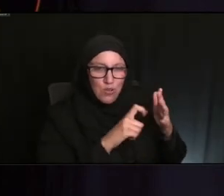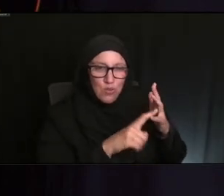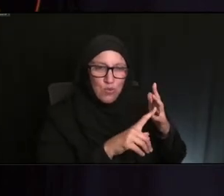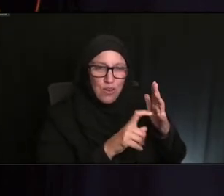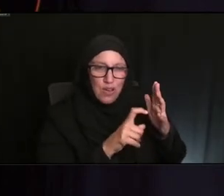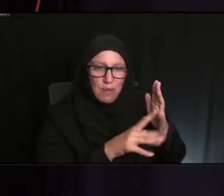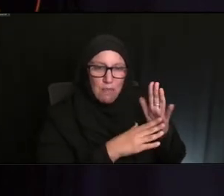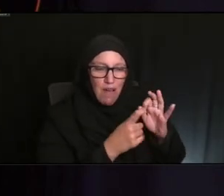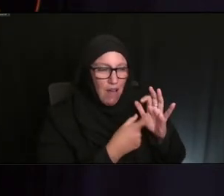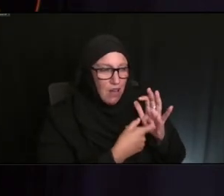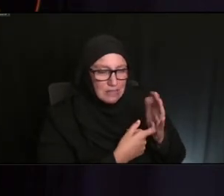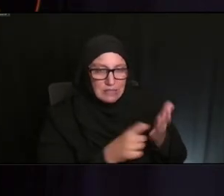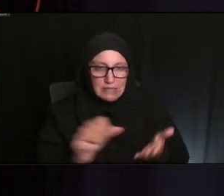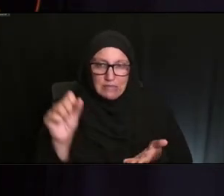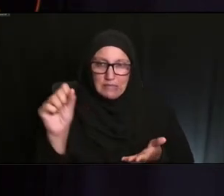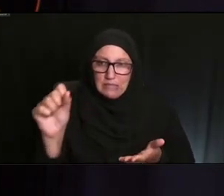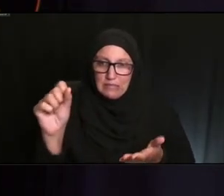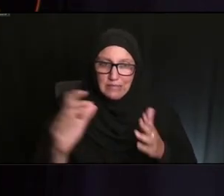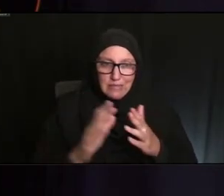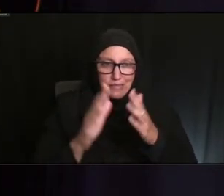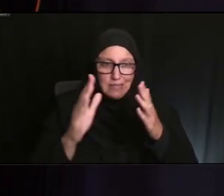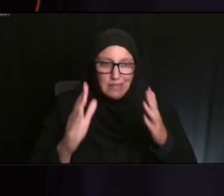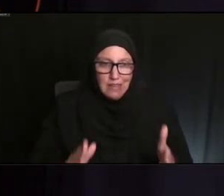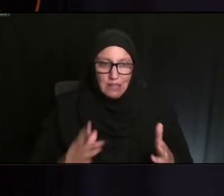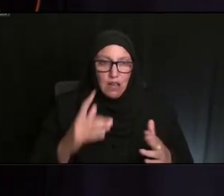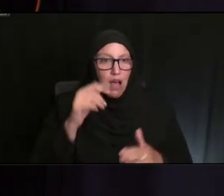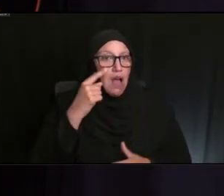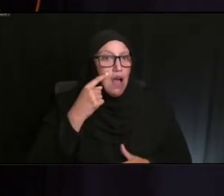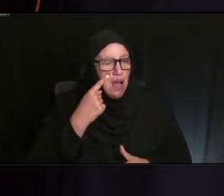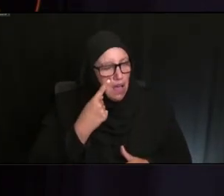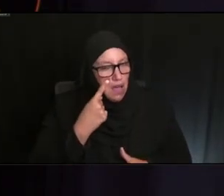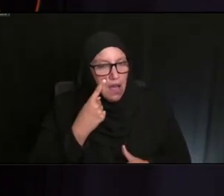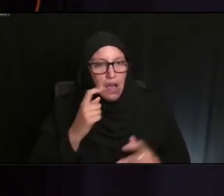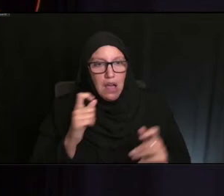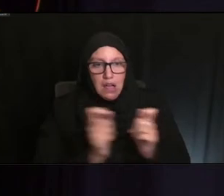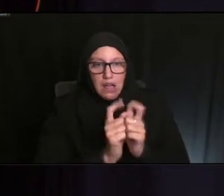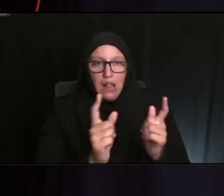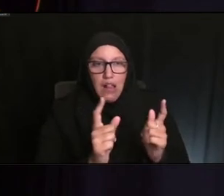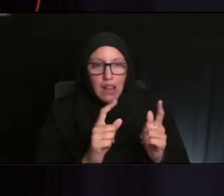to ask the imam. So then the imam tells him that your wife,